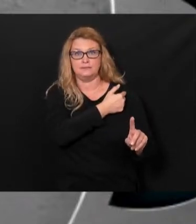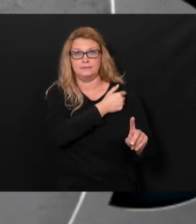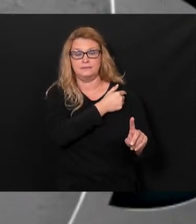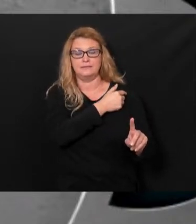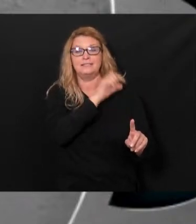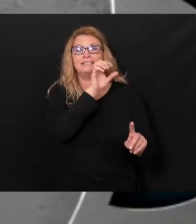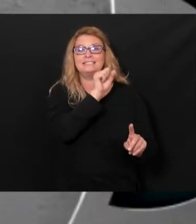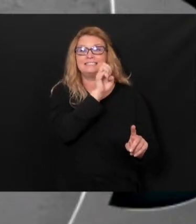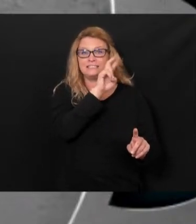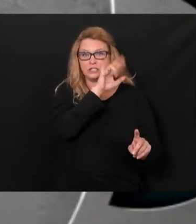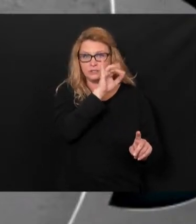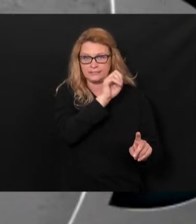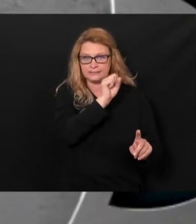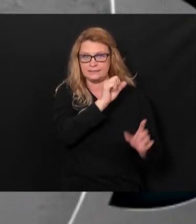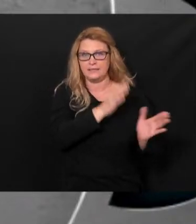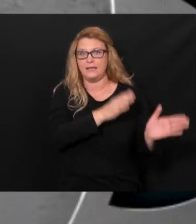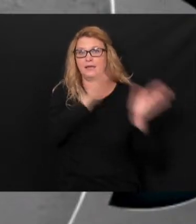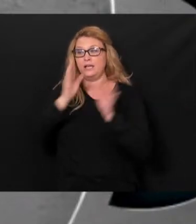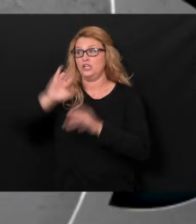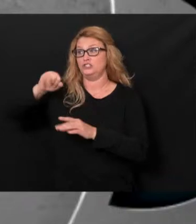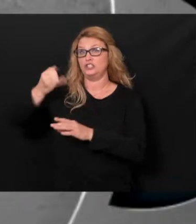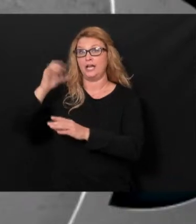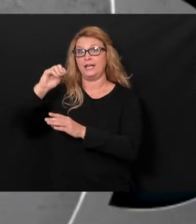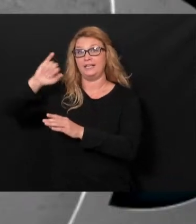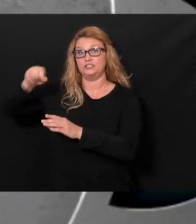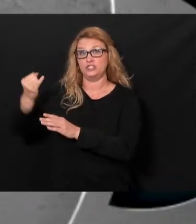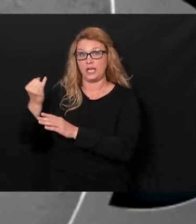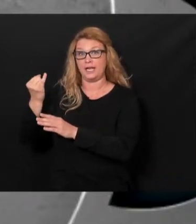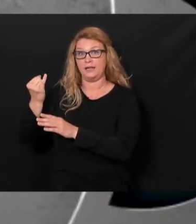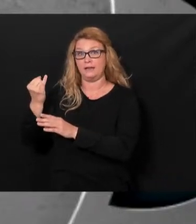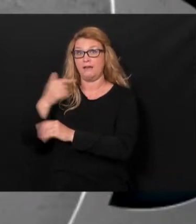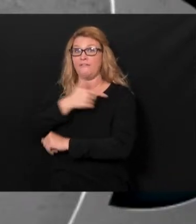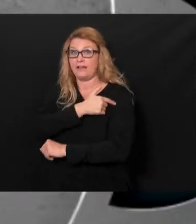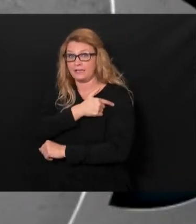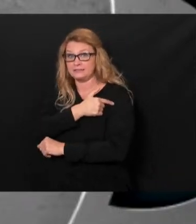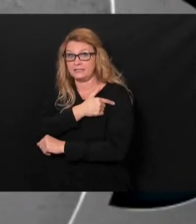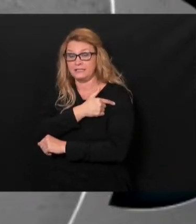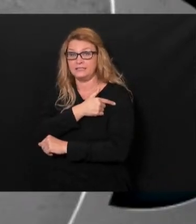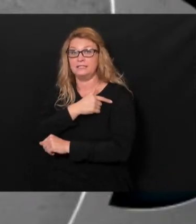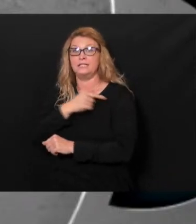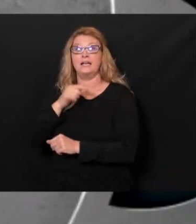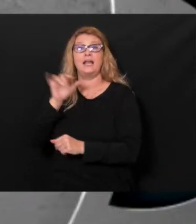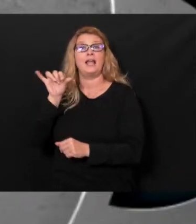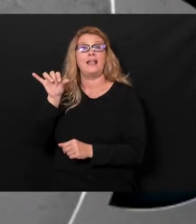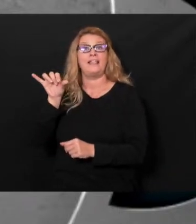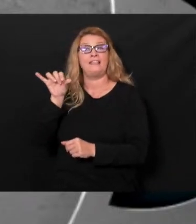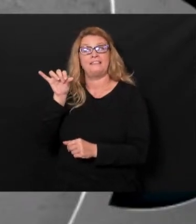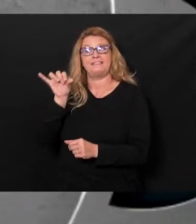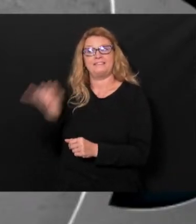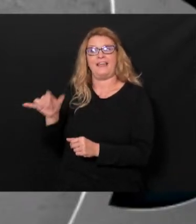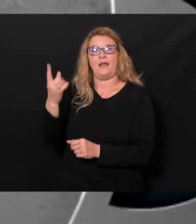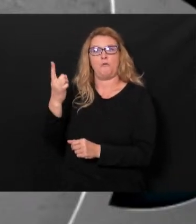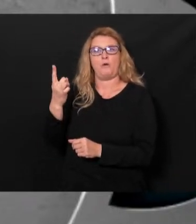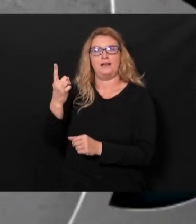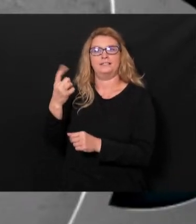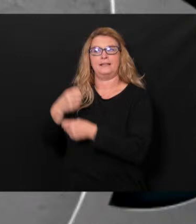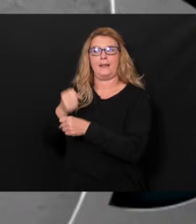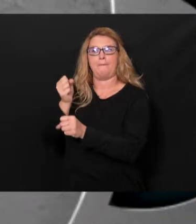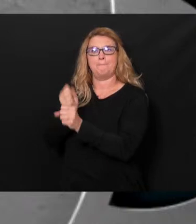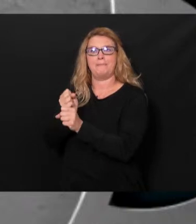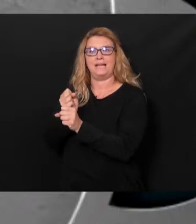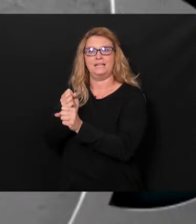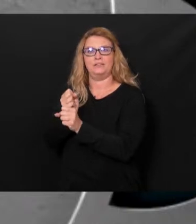And then you have the Johnson & Johnson or the J&J vaccine, and it's a vector vaccine, or they made it out of